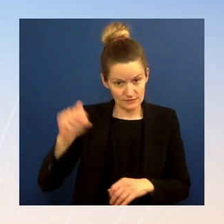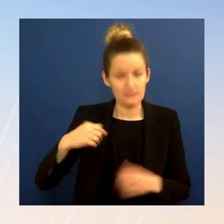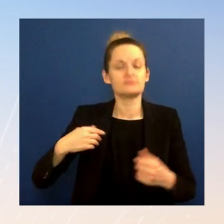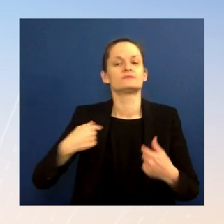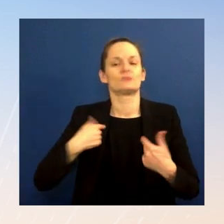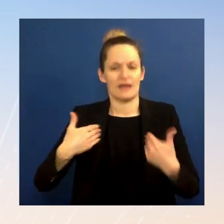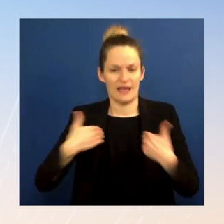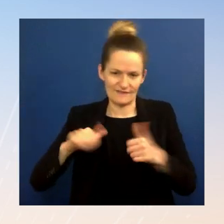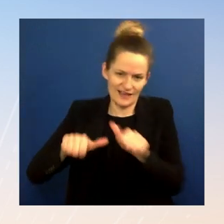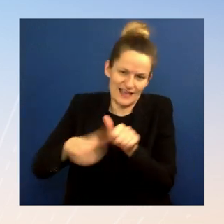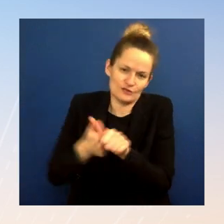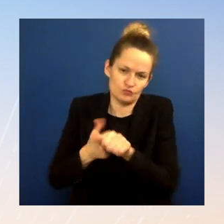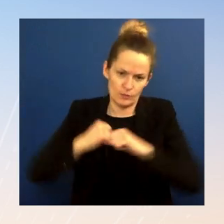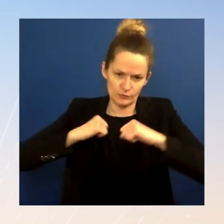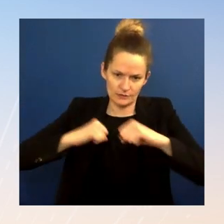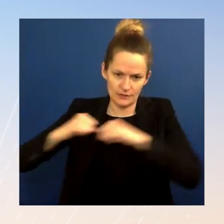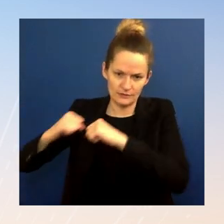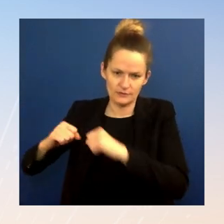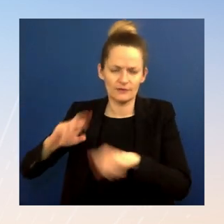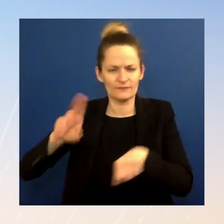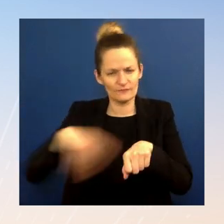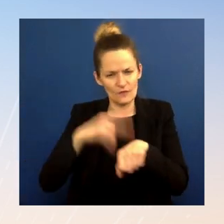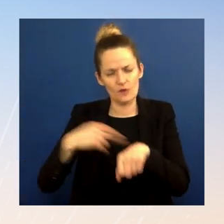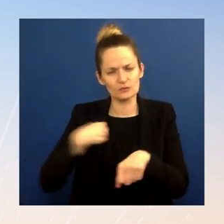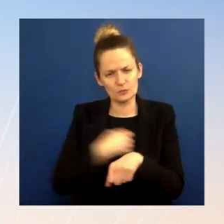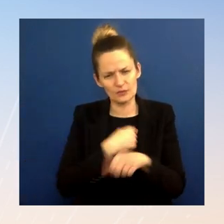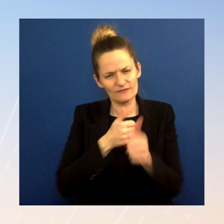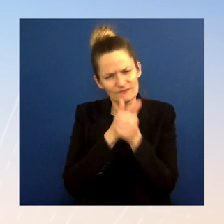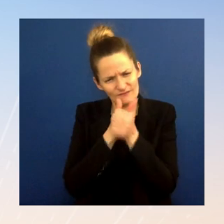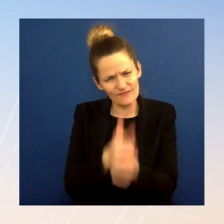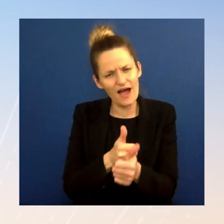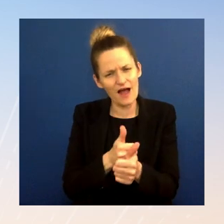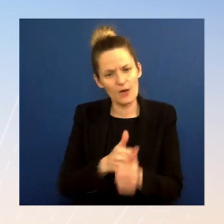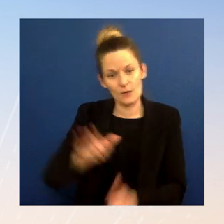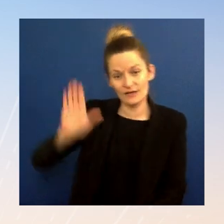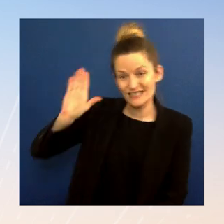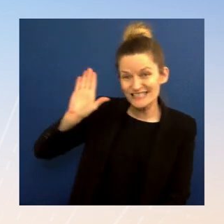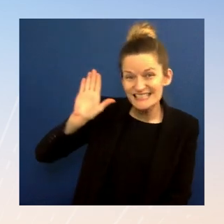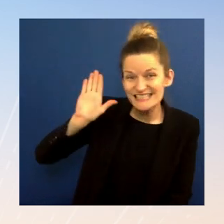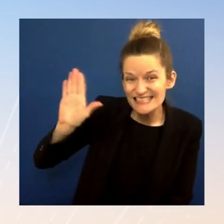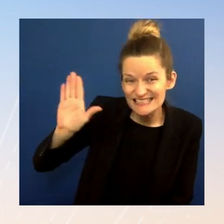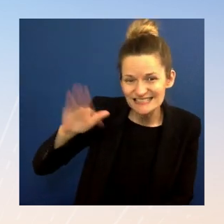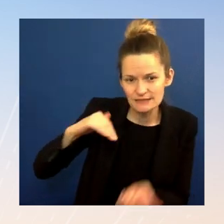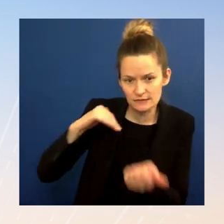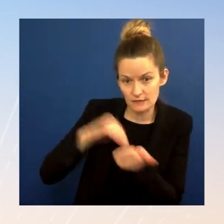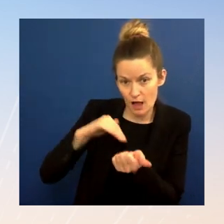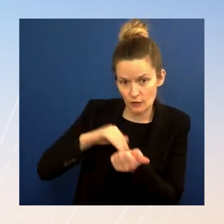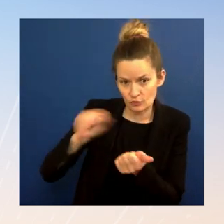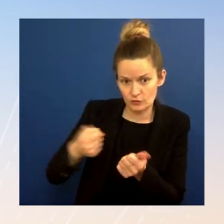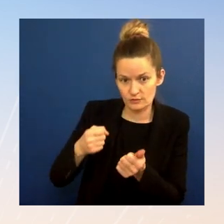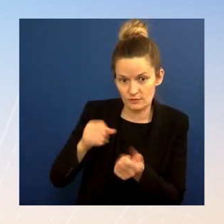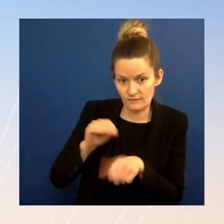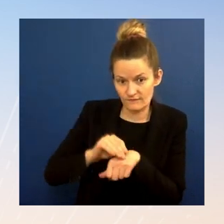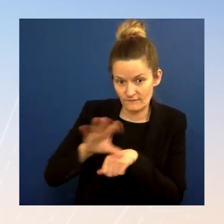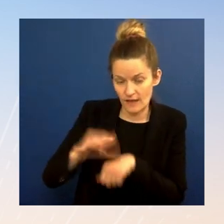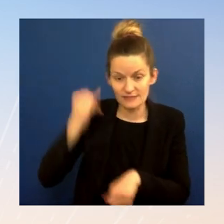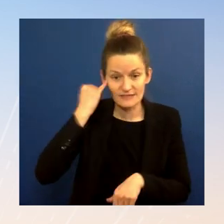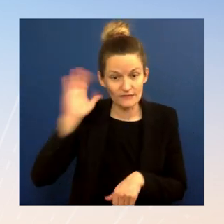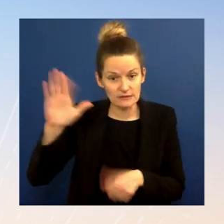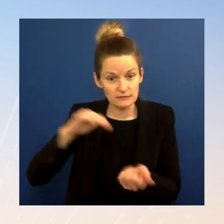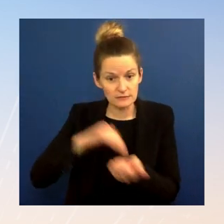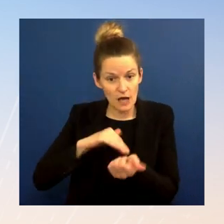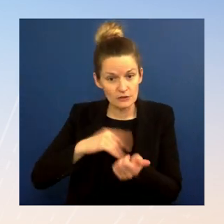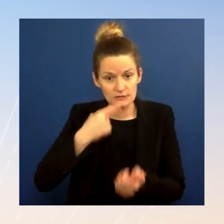what the recommendations and advice are of his medical doctor. And if that would be to do increased testing, we would certainly do that. But he does